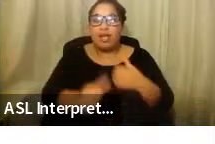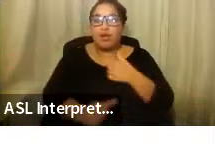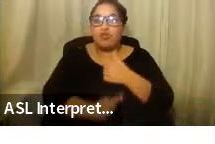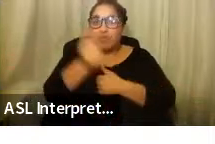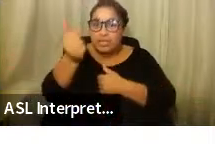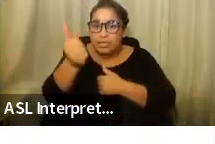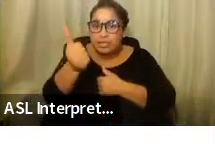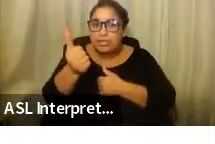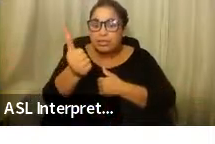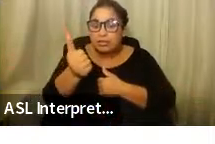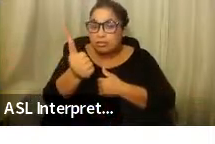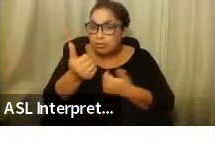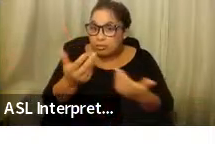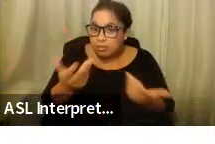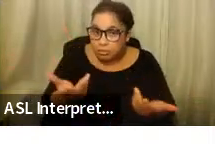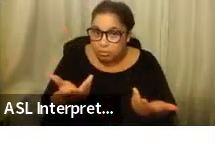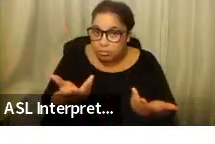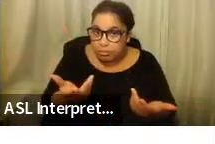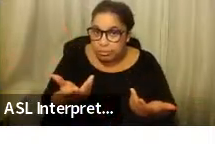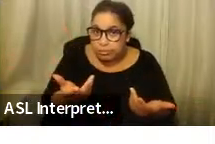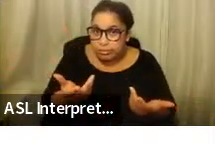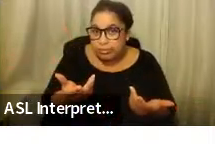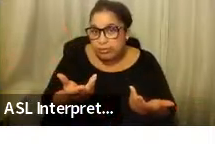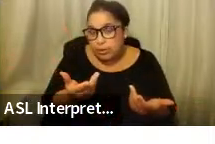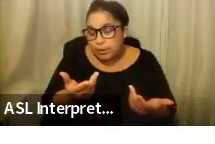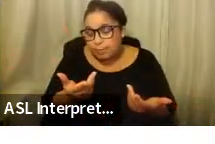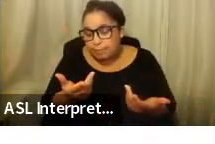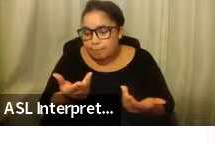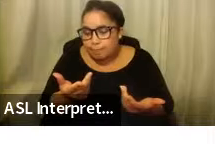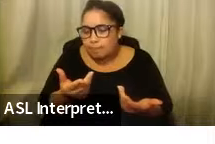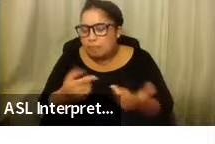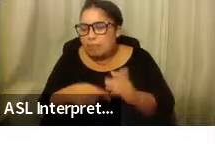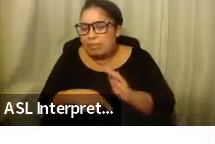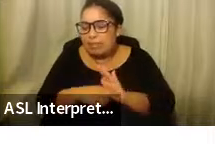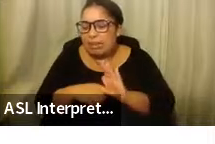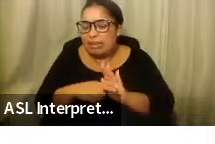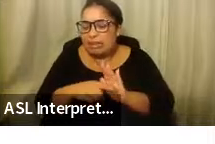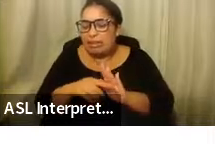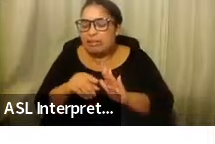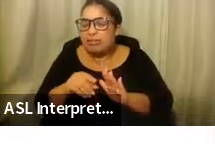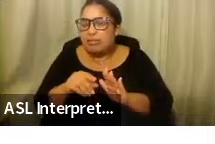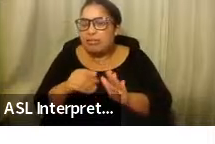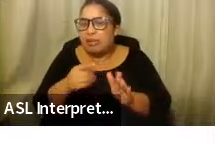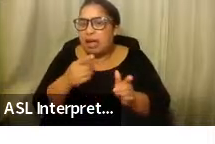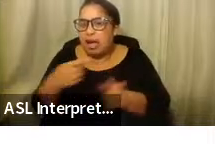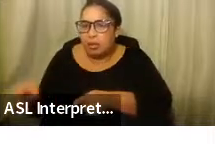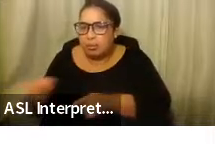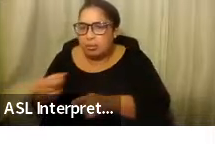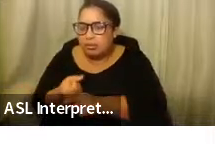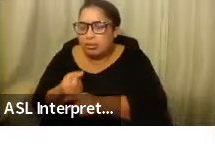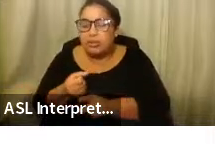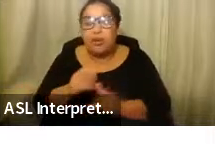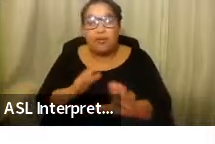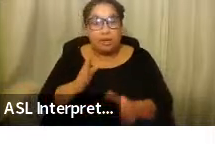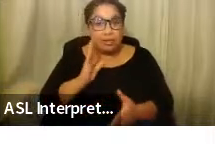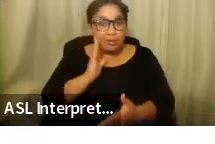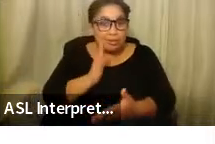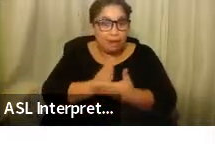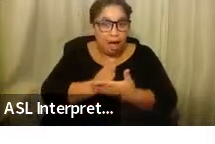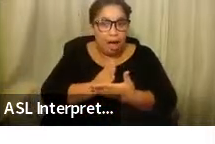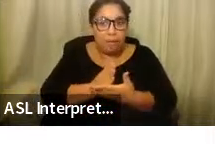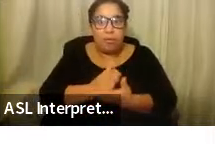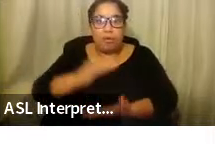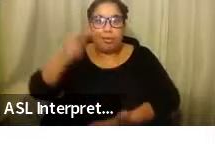for not good outcomes. So we really want to stop transporting them if we don't have to. So